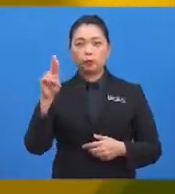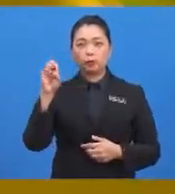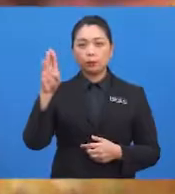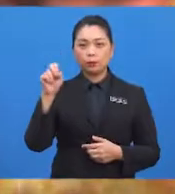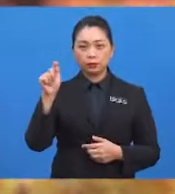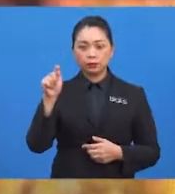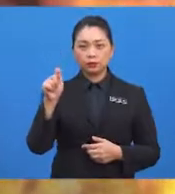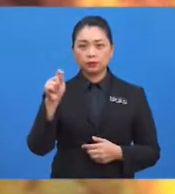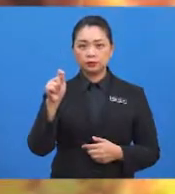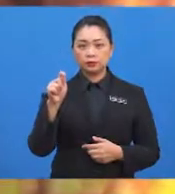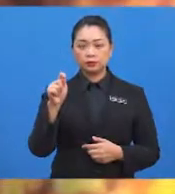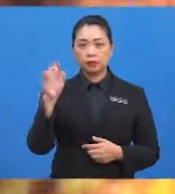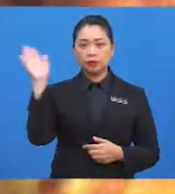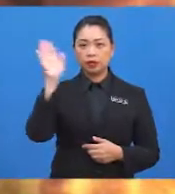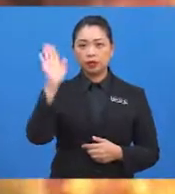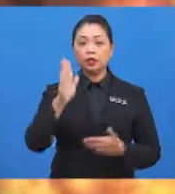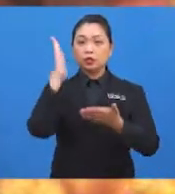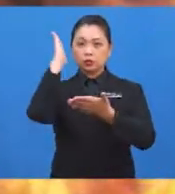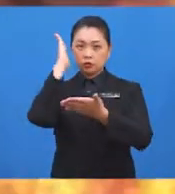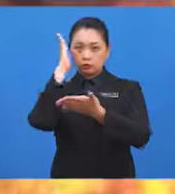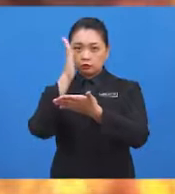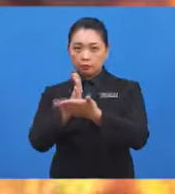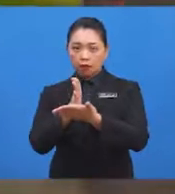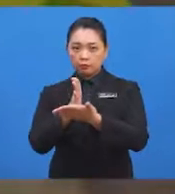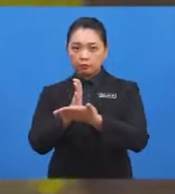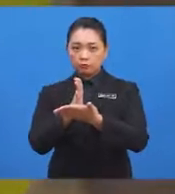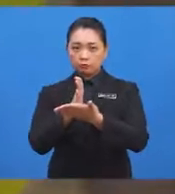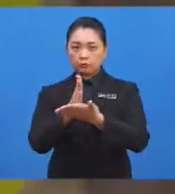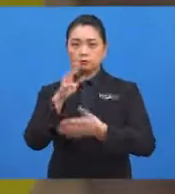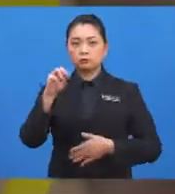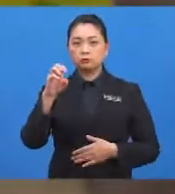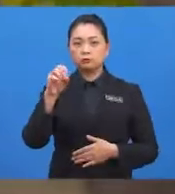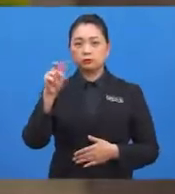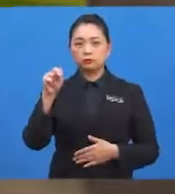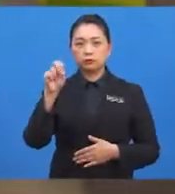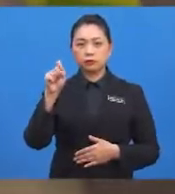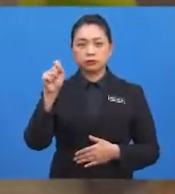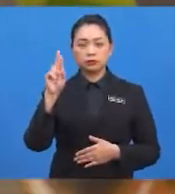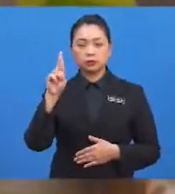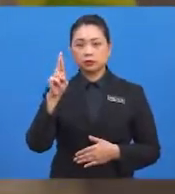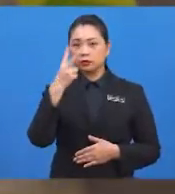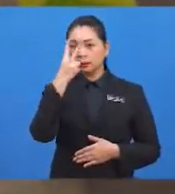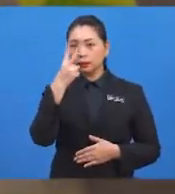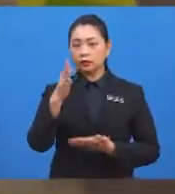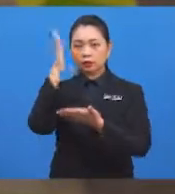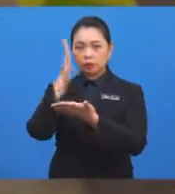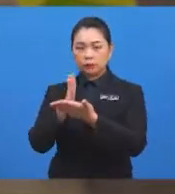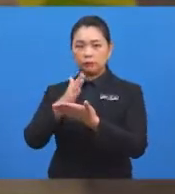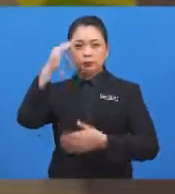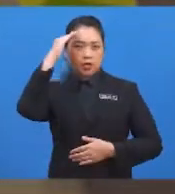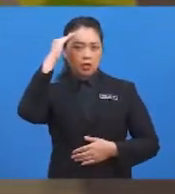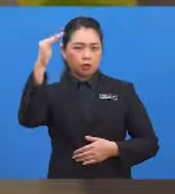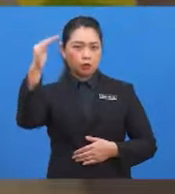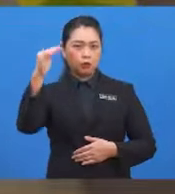robot said, "Hey monster, stop!" The monster stopped. "Ooh,